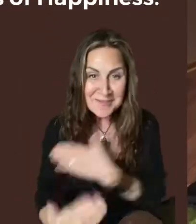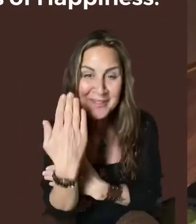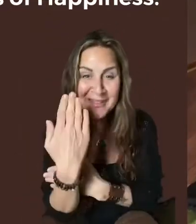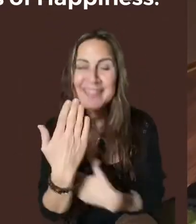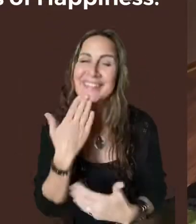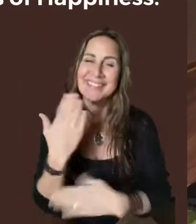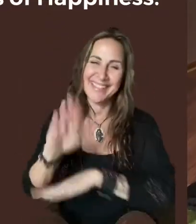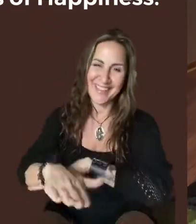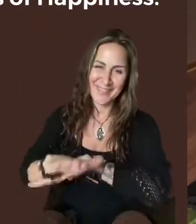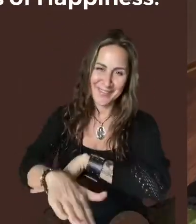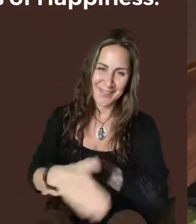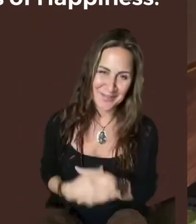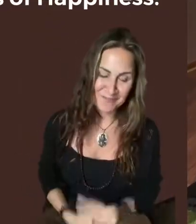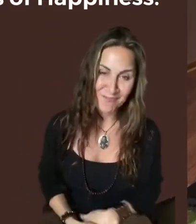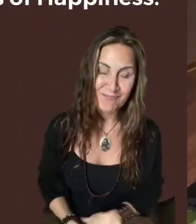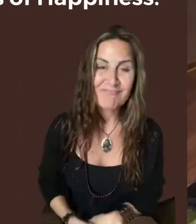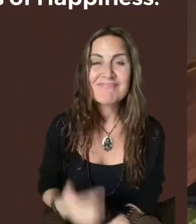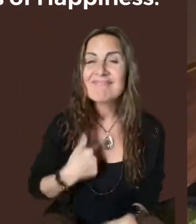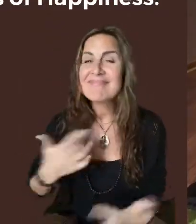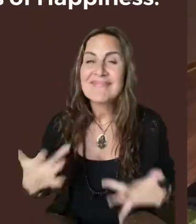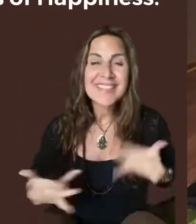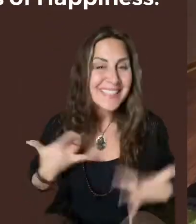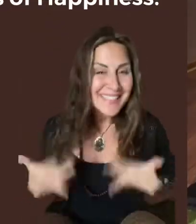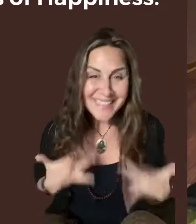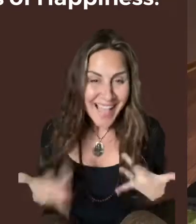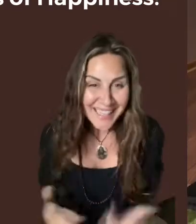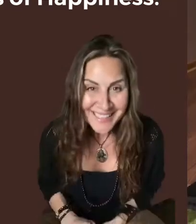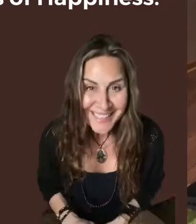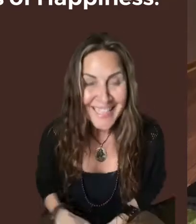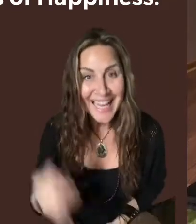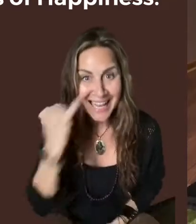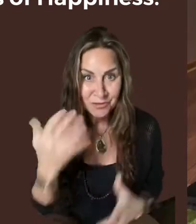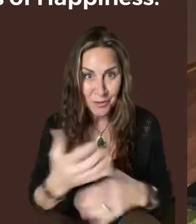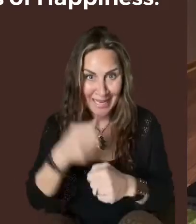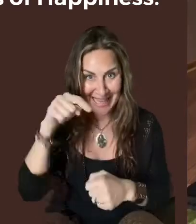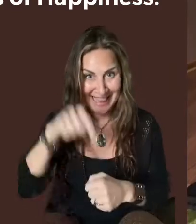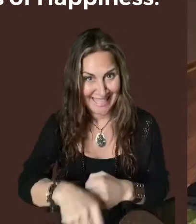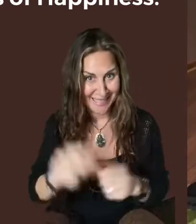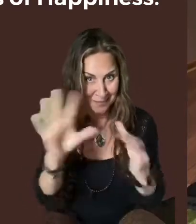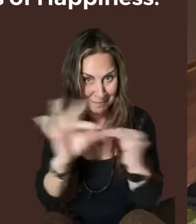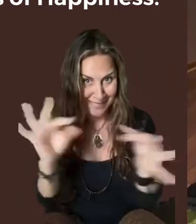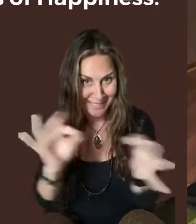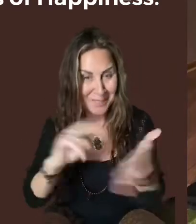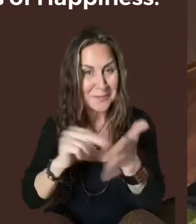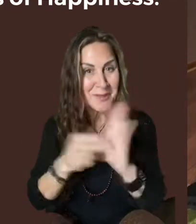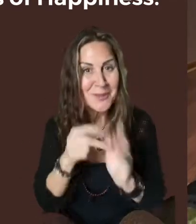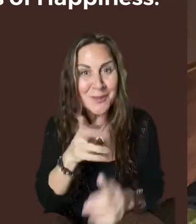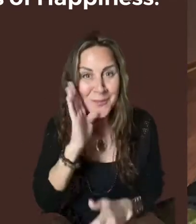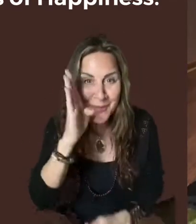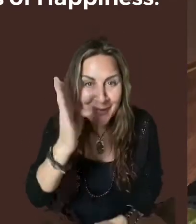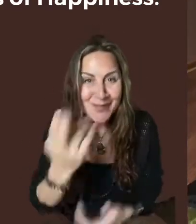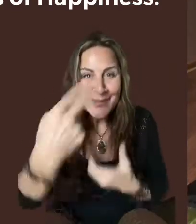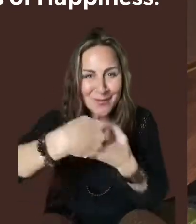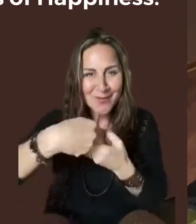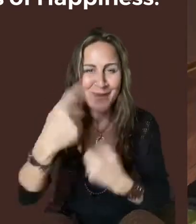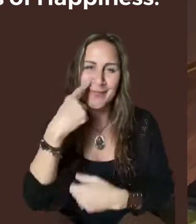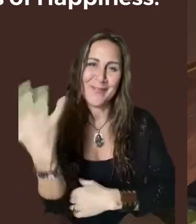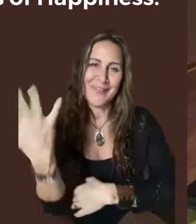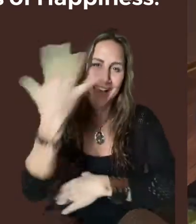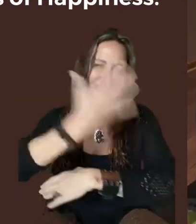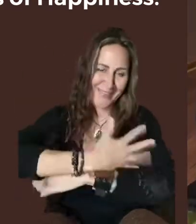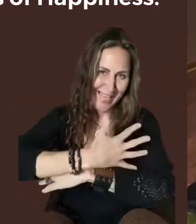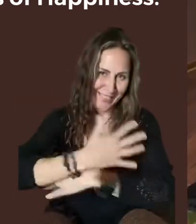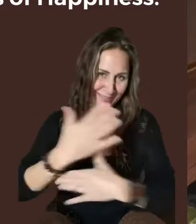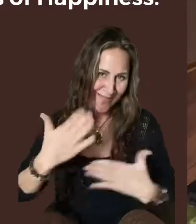Hello, good morning, good afternoon. I'm so excited if you're receiving this message. That means that you are joining us for the 5 days